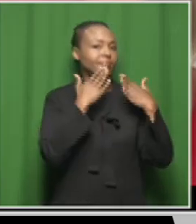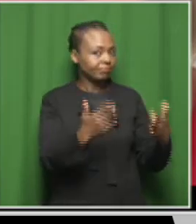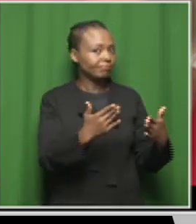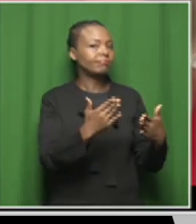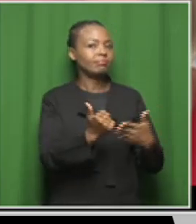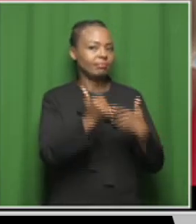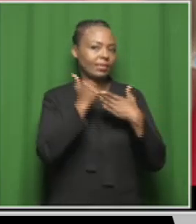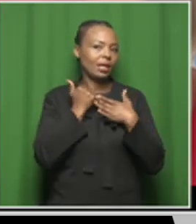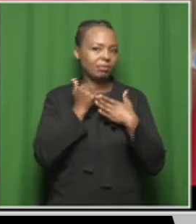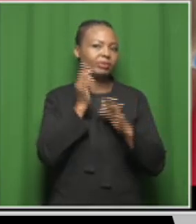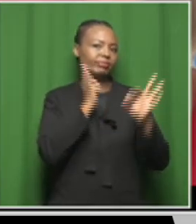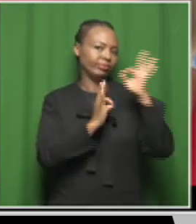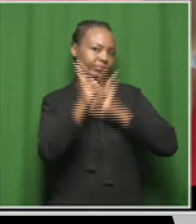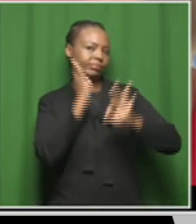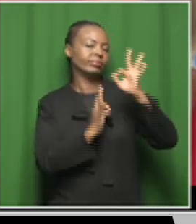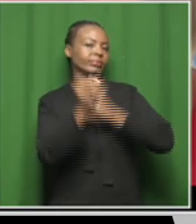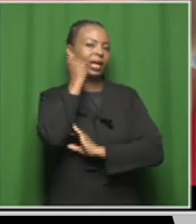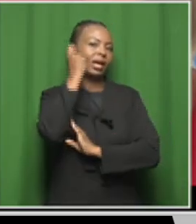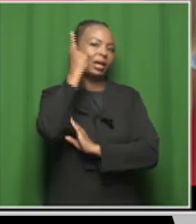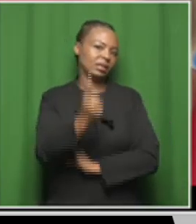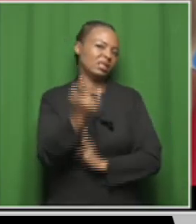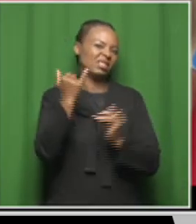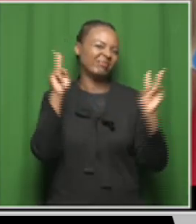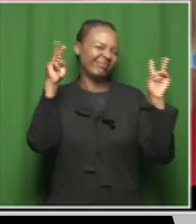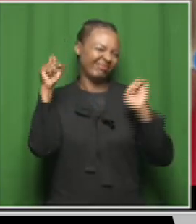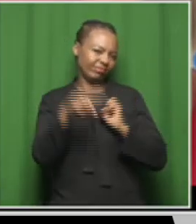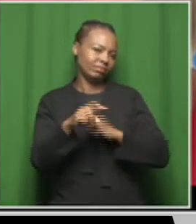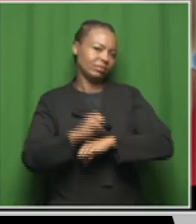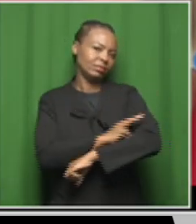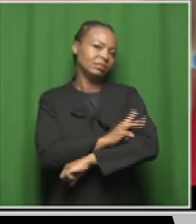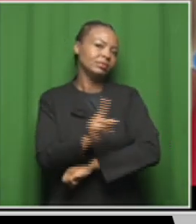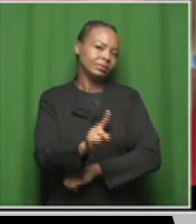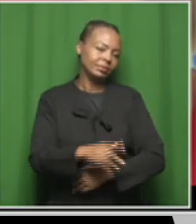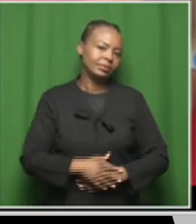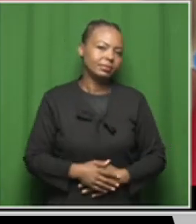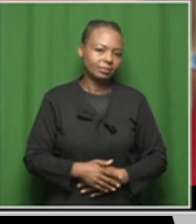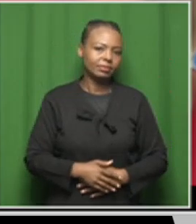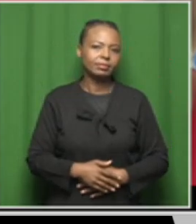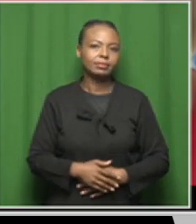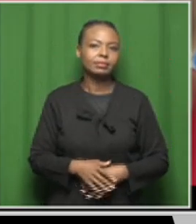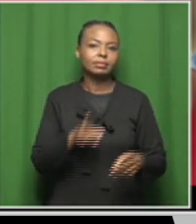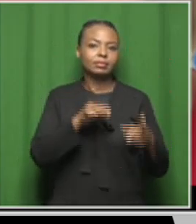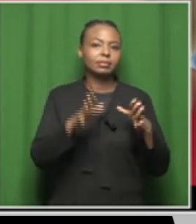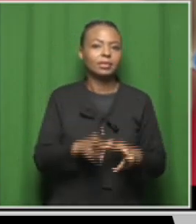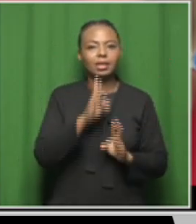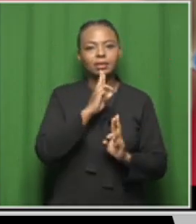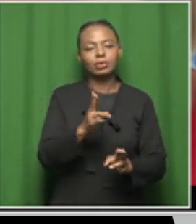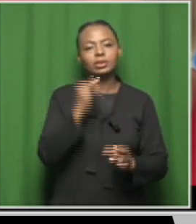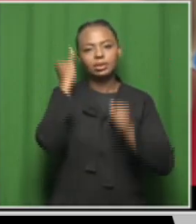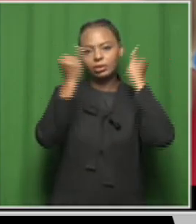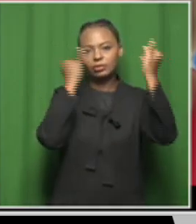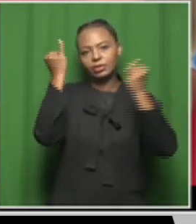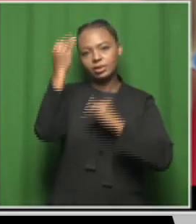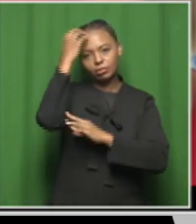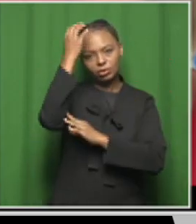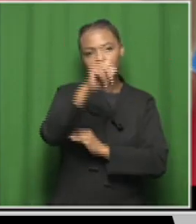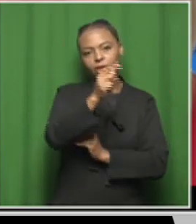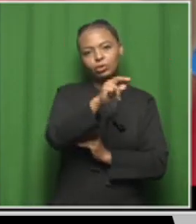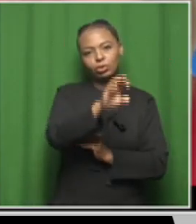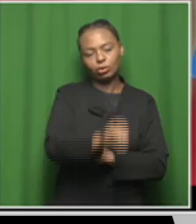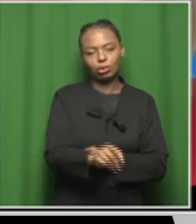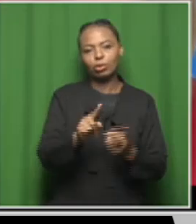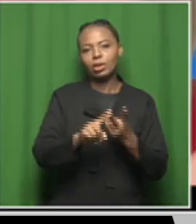it is that we are dealing with. Director of the Centre for Epidemic Response and Innovation, Professor Tulio de Oliveira, as well